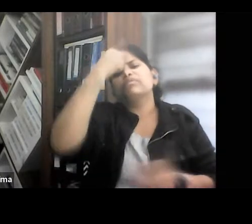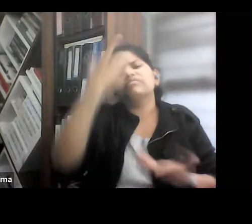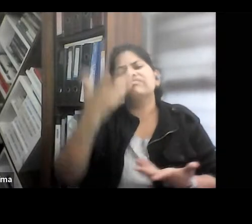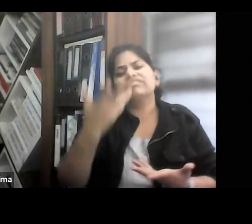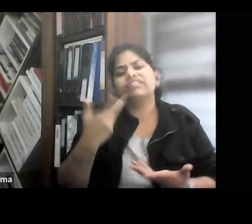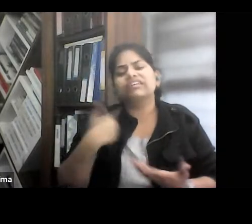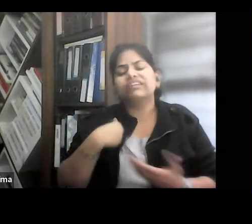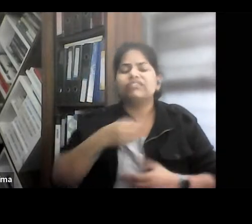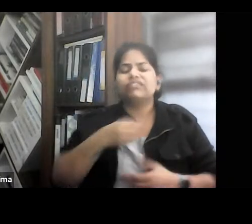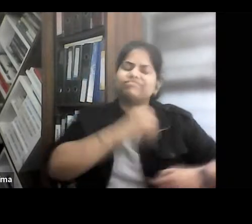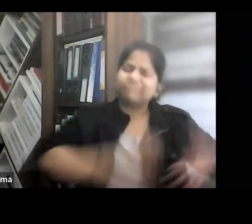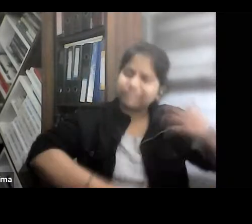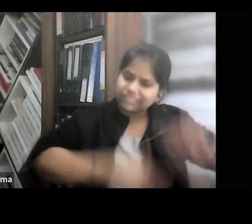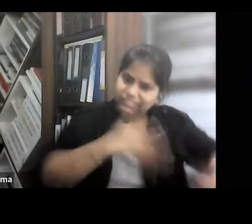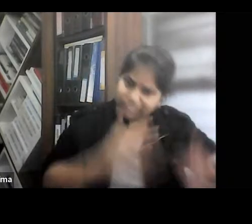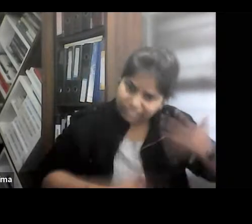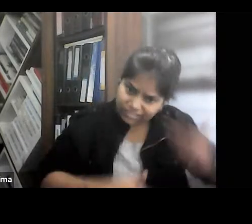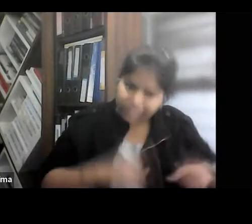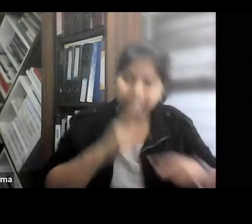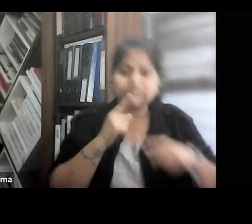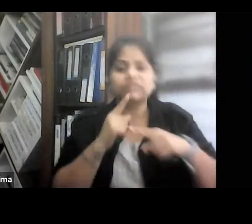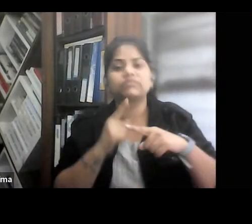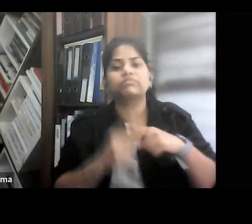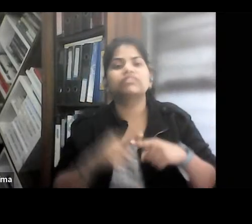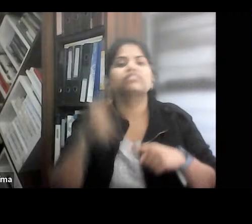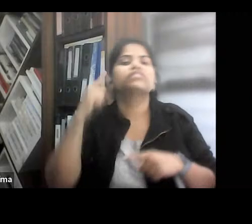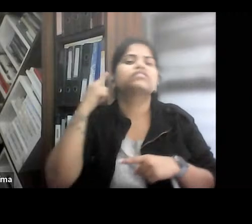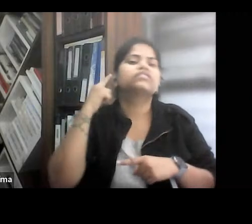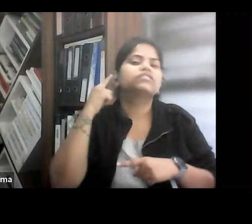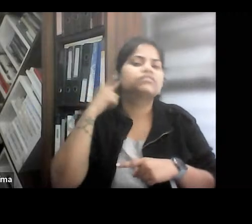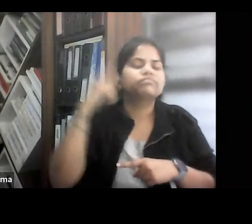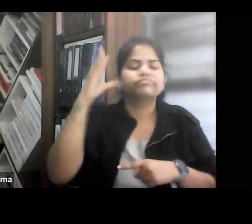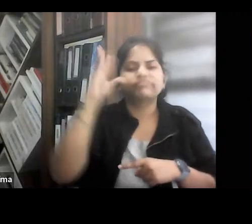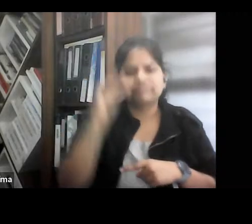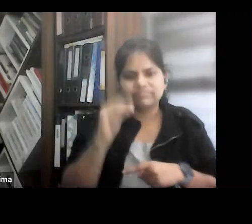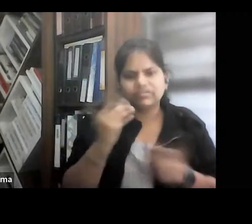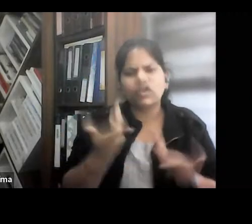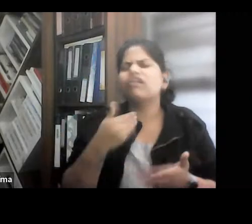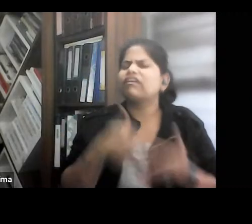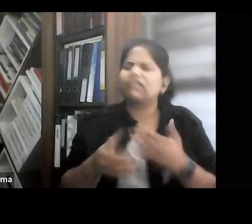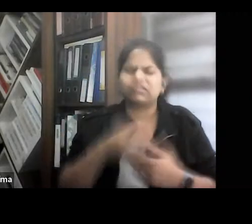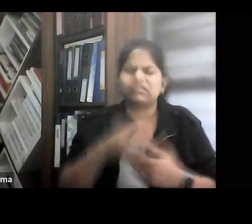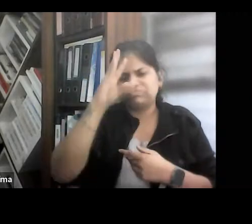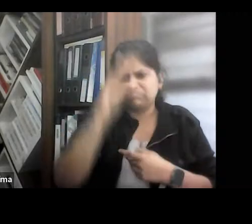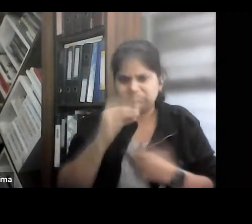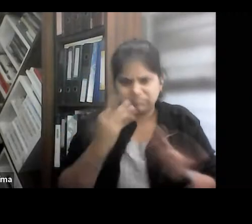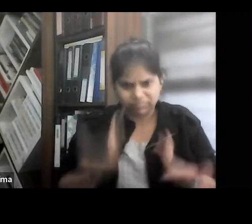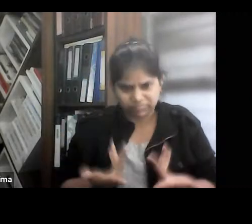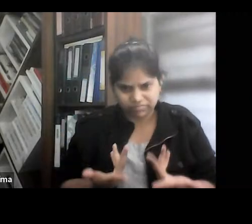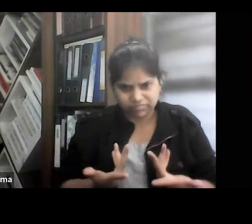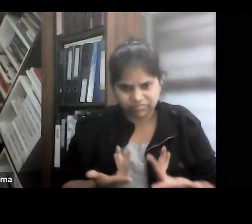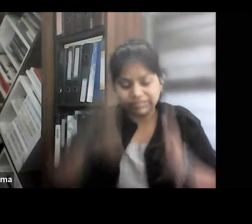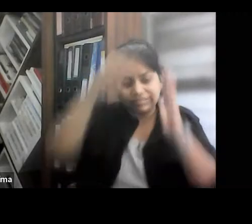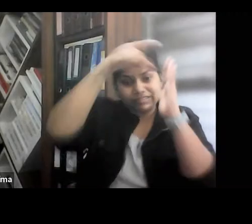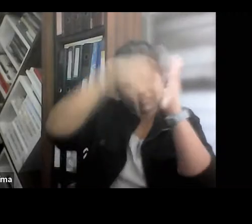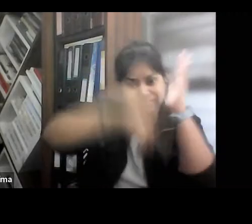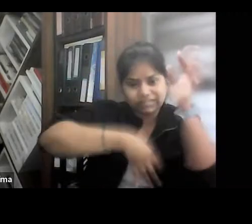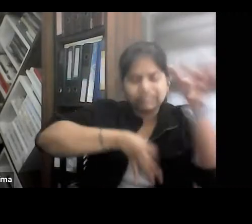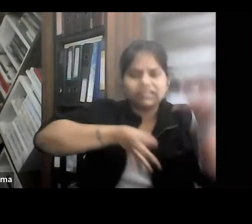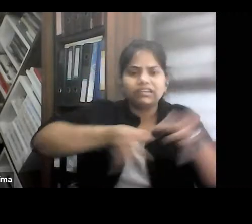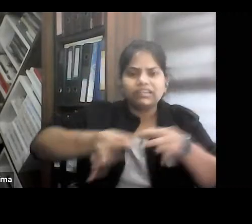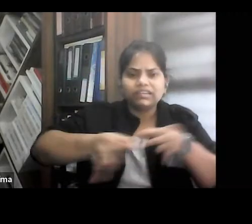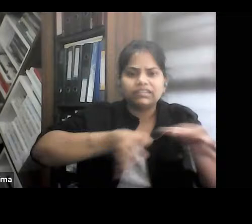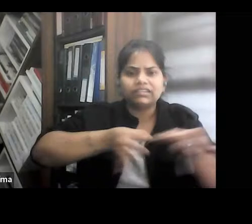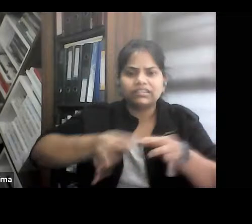vulnerabilities, and impairments. Their description is often replete